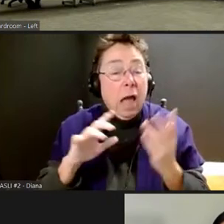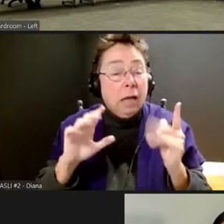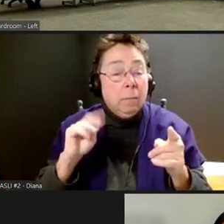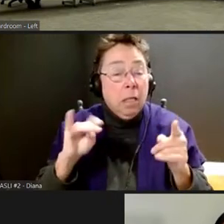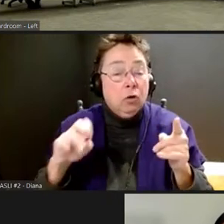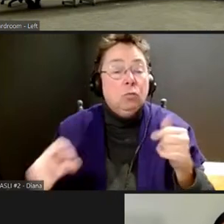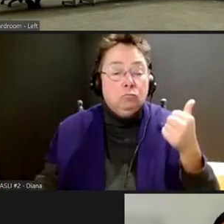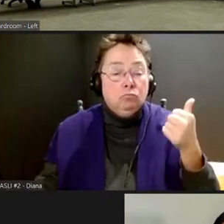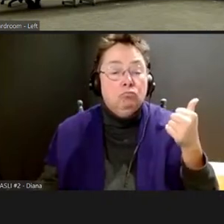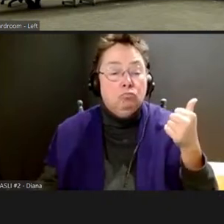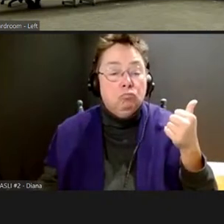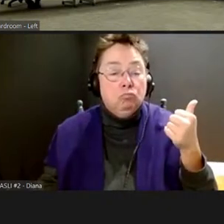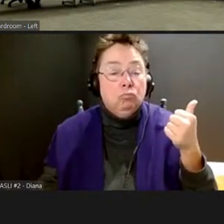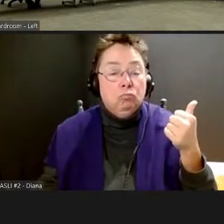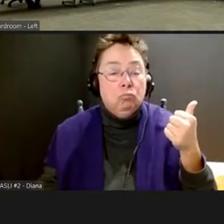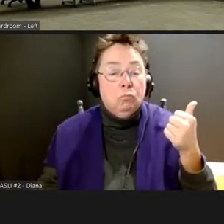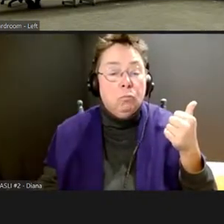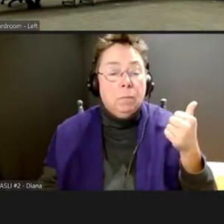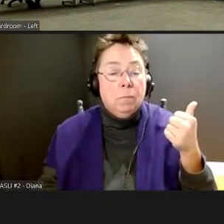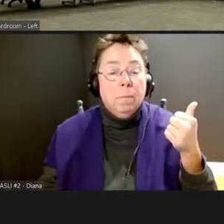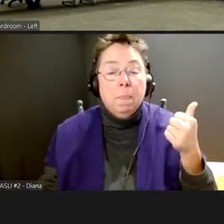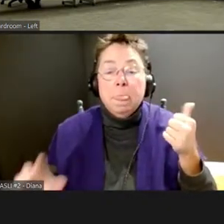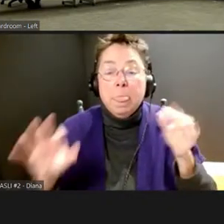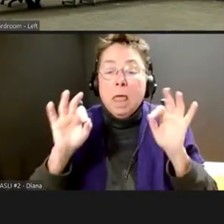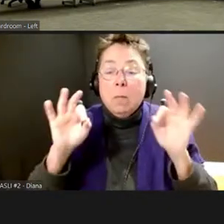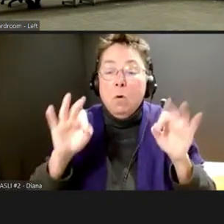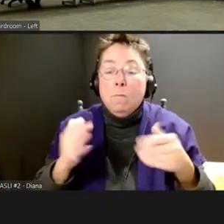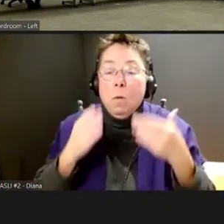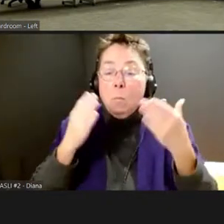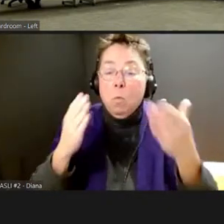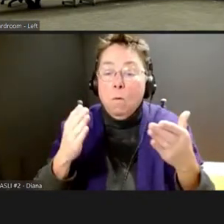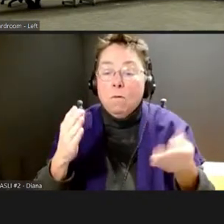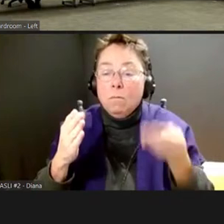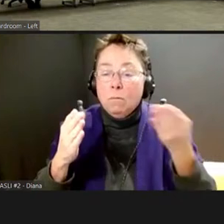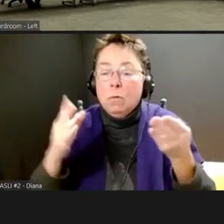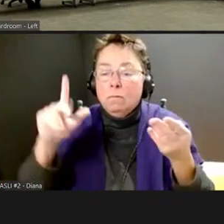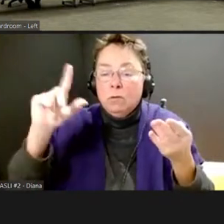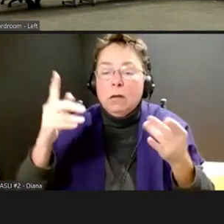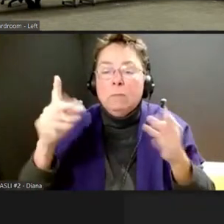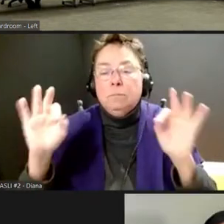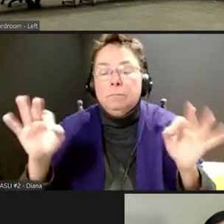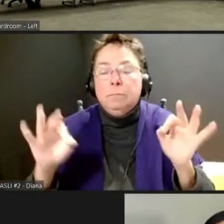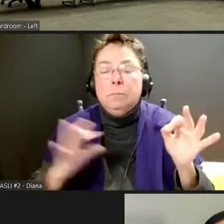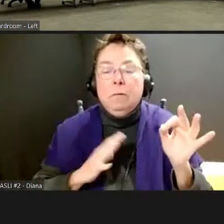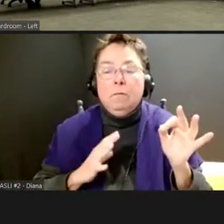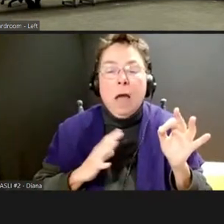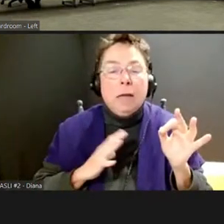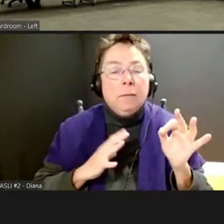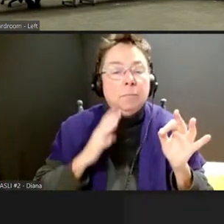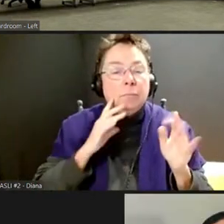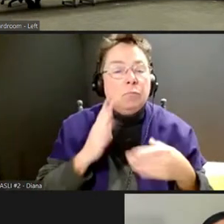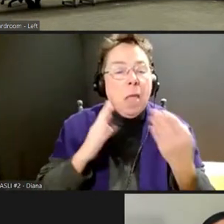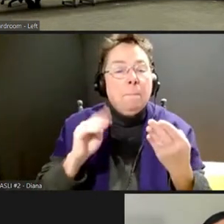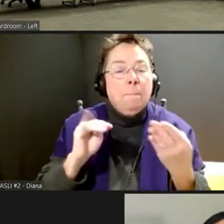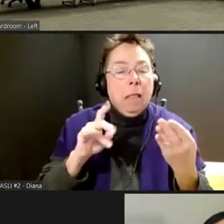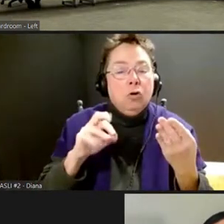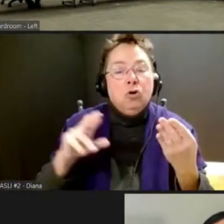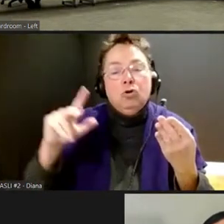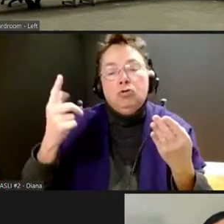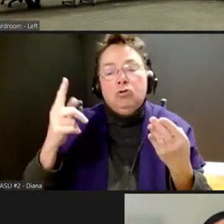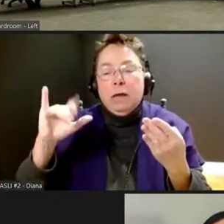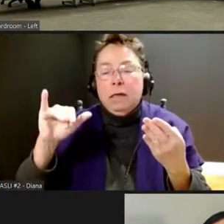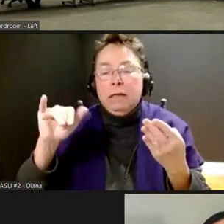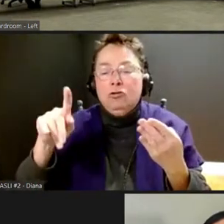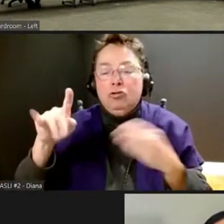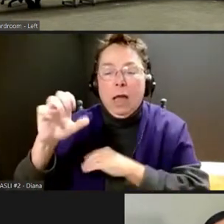moved. Director Jakes? Second. All right. Leave was moved by Director Miller, seconded by Director Jakes